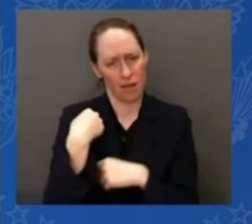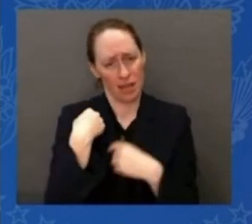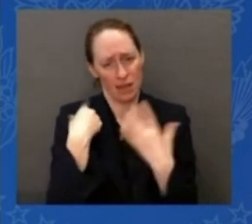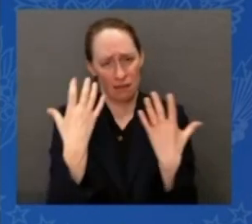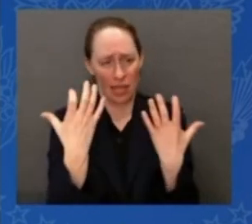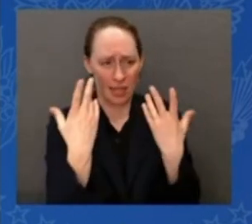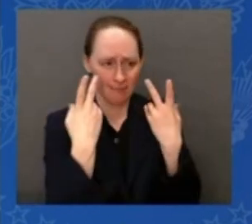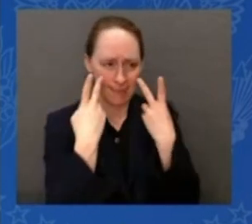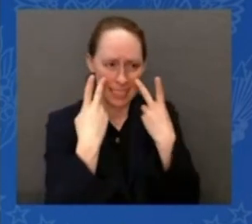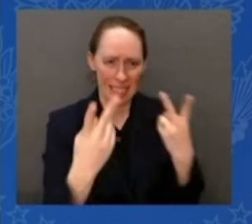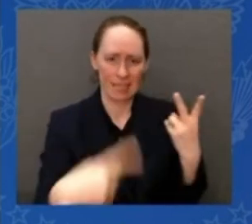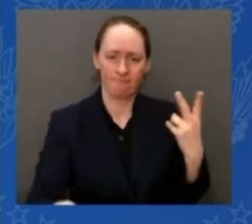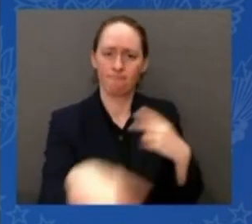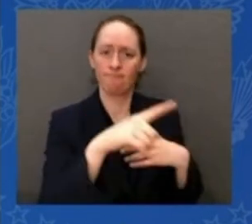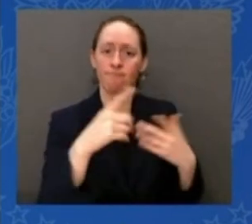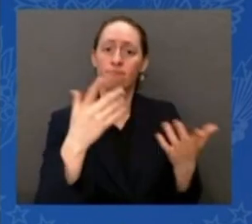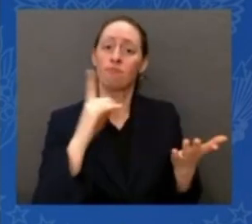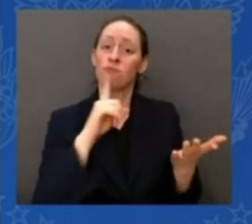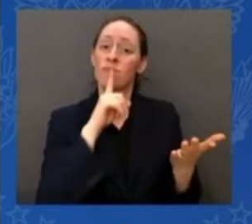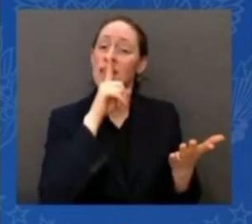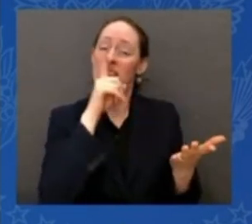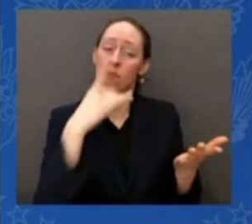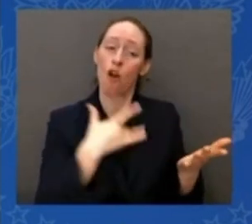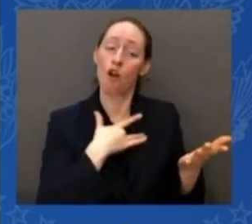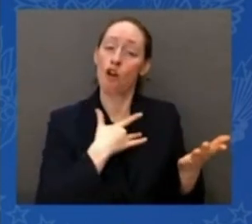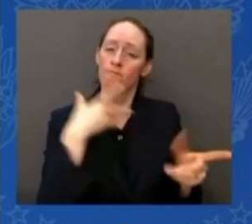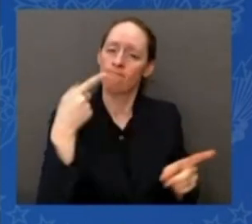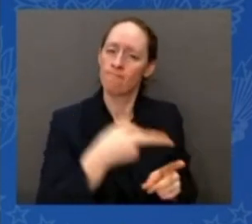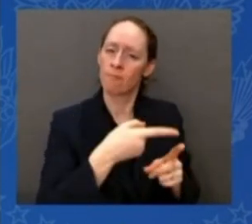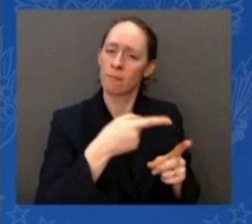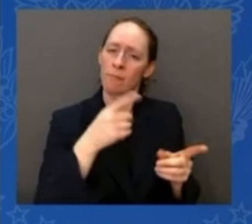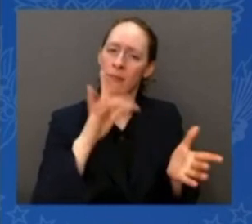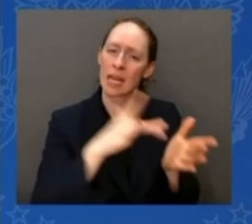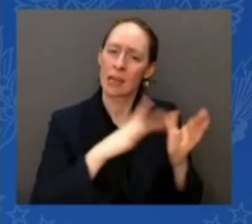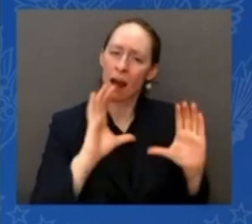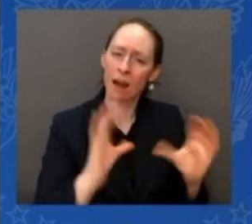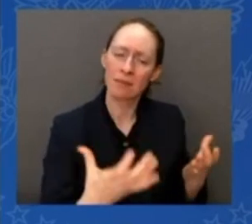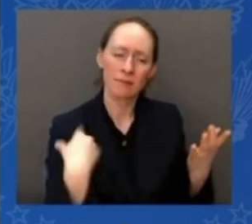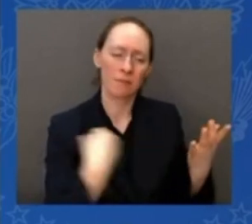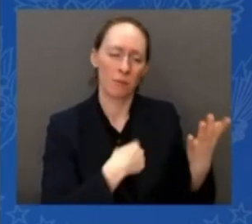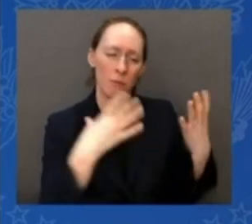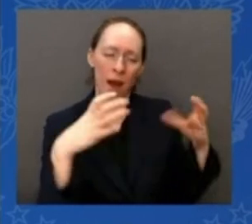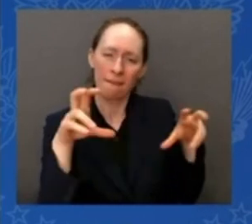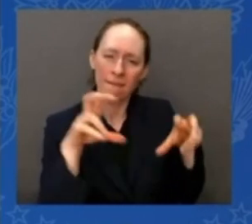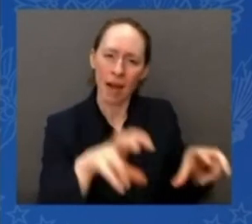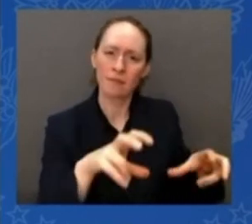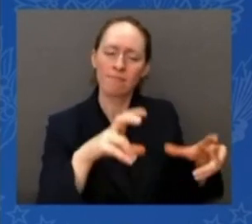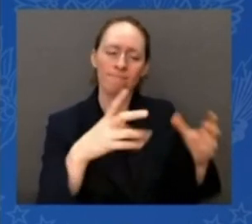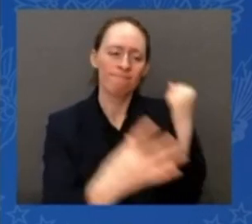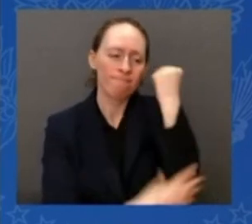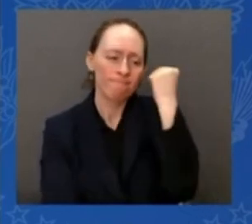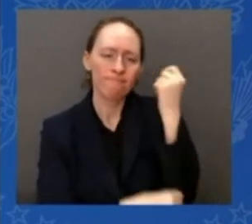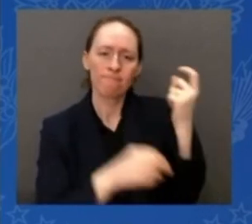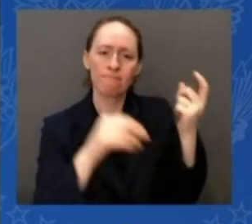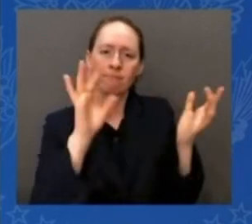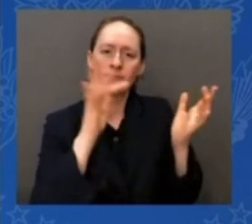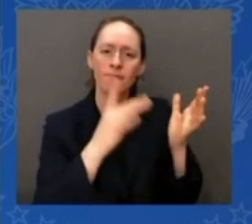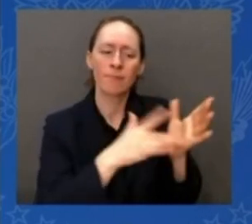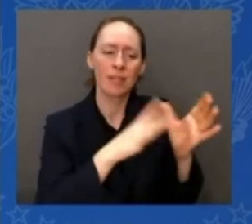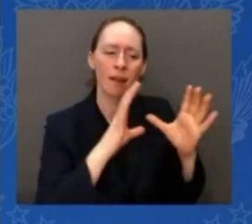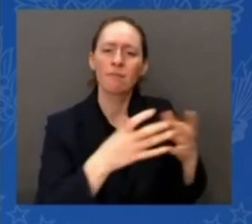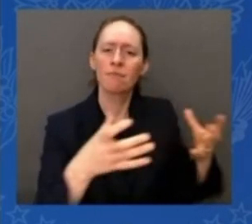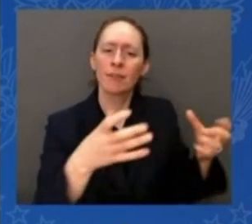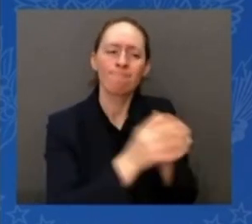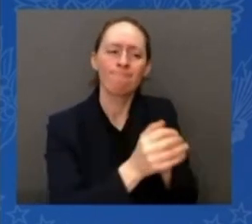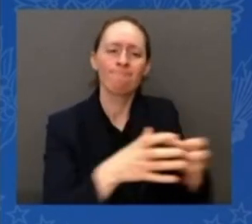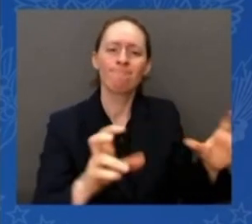out, not from the top down. Because, look, when, in fact, you build it that way, everybody does well. The rich still do very